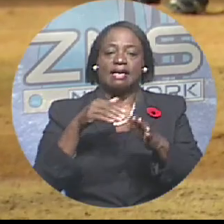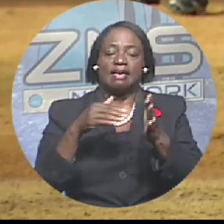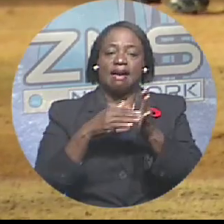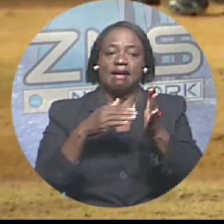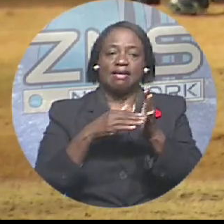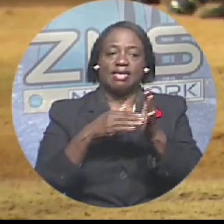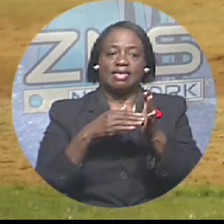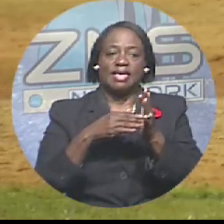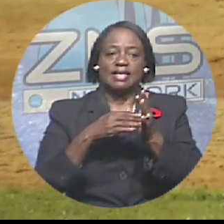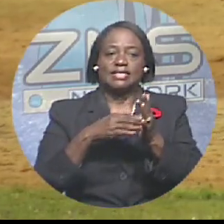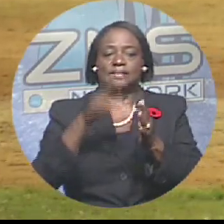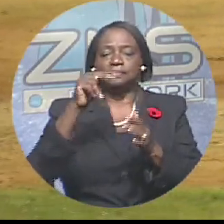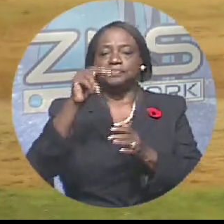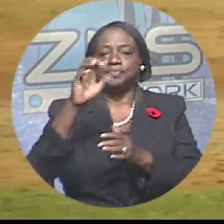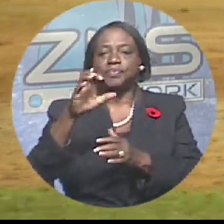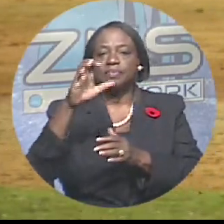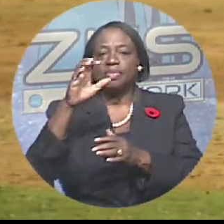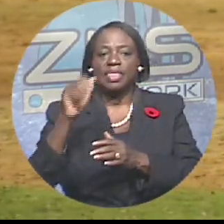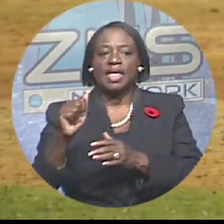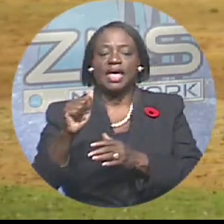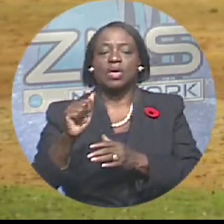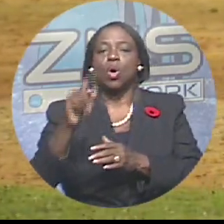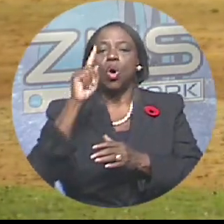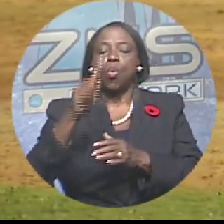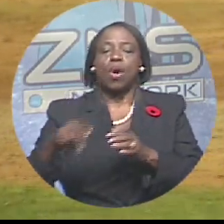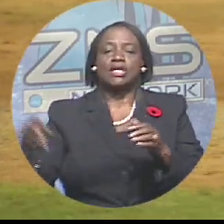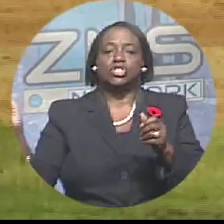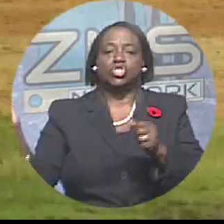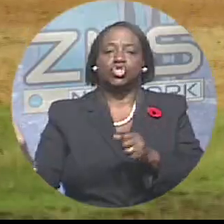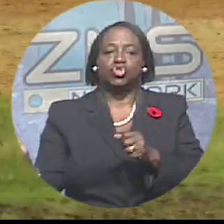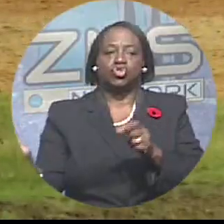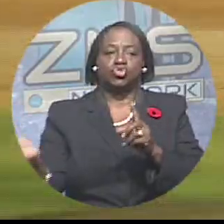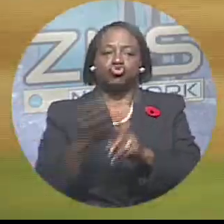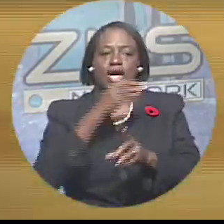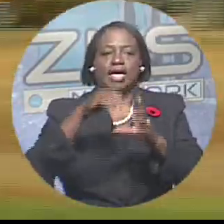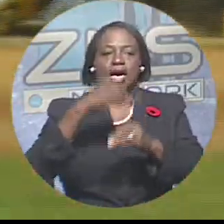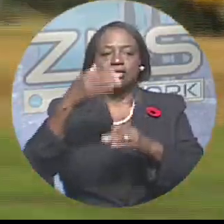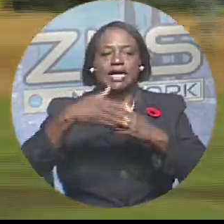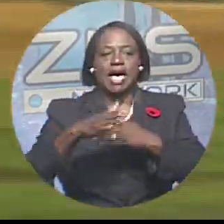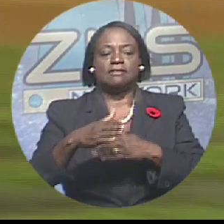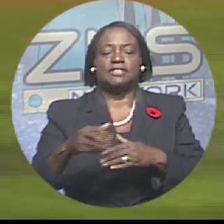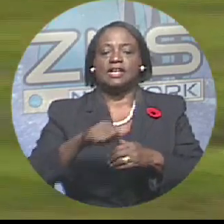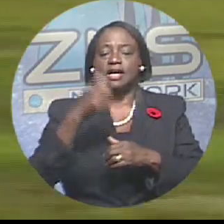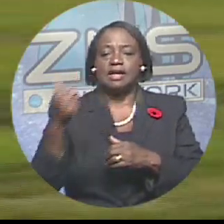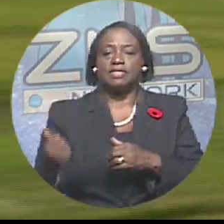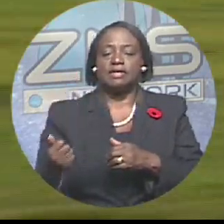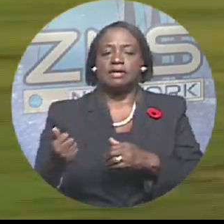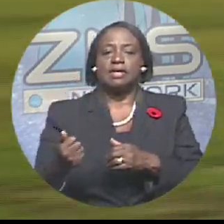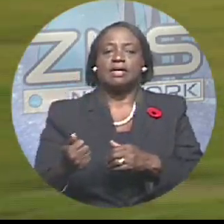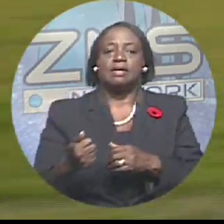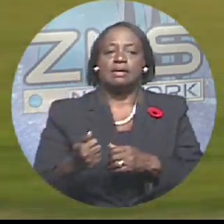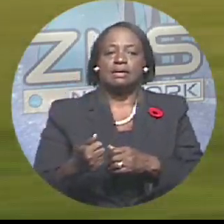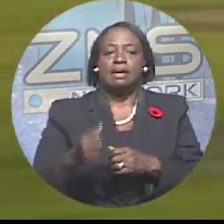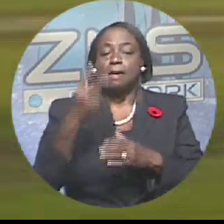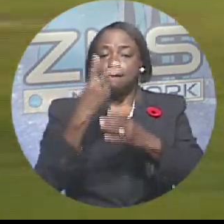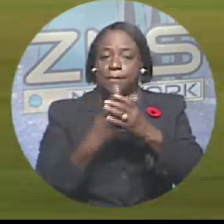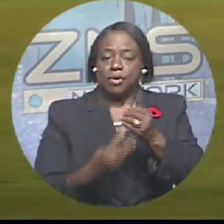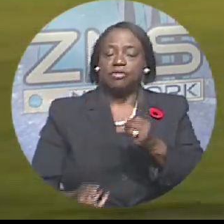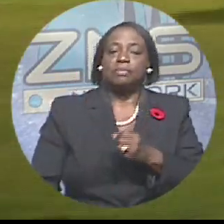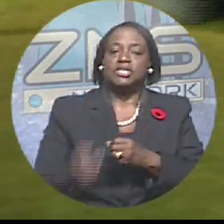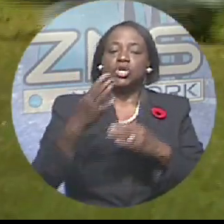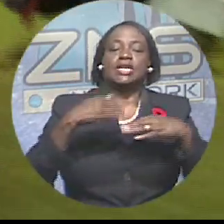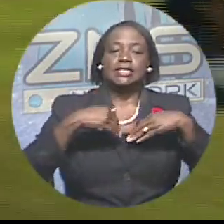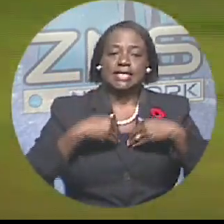William Falcons. It was one strikeout after another. In the middle innings, both pitchers starting to get tired and